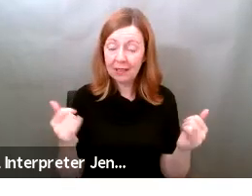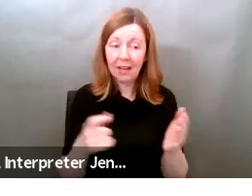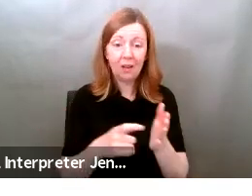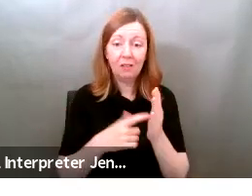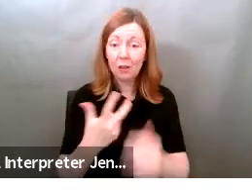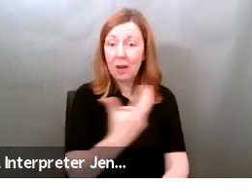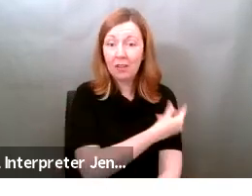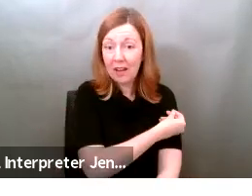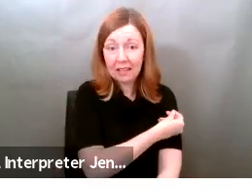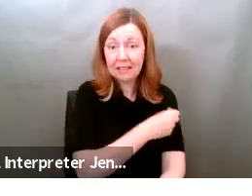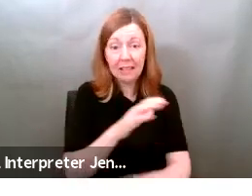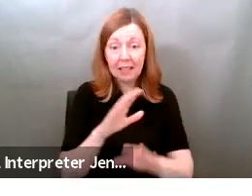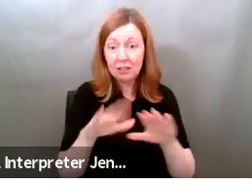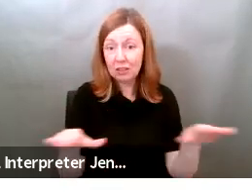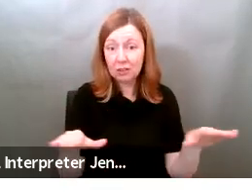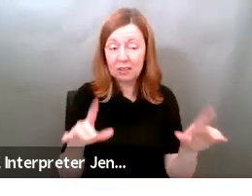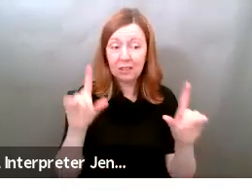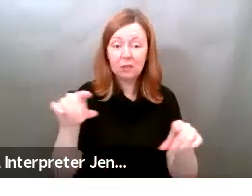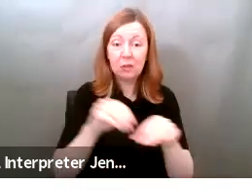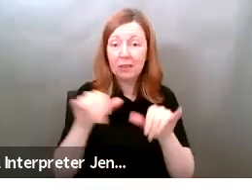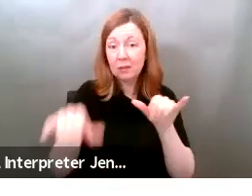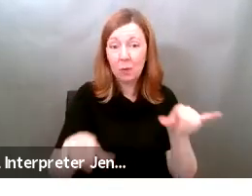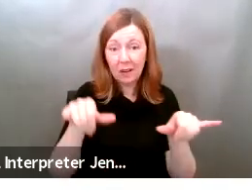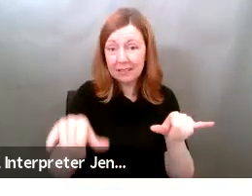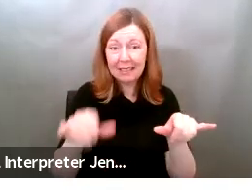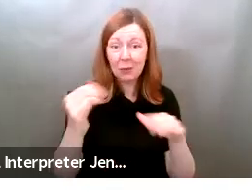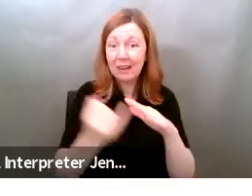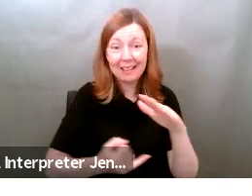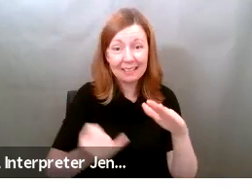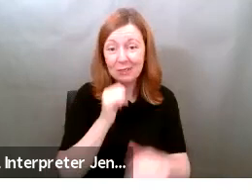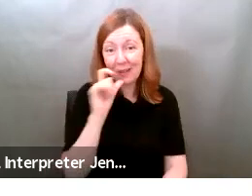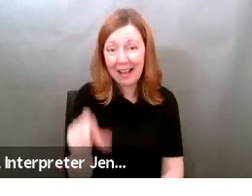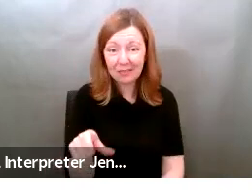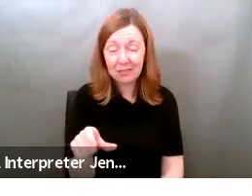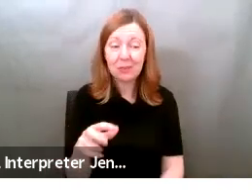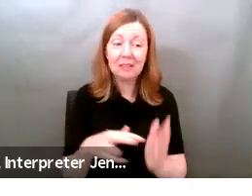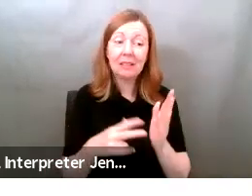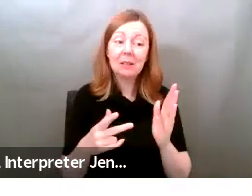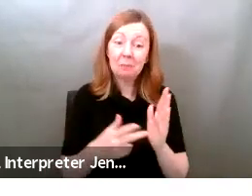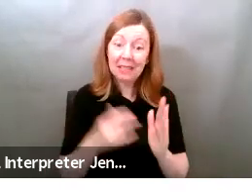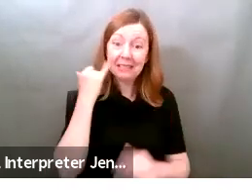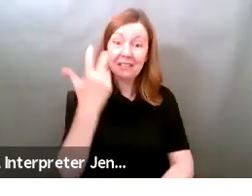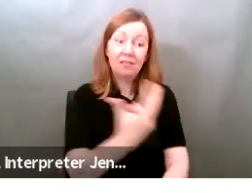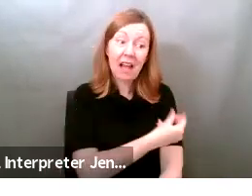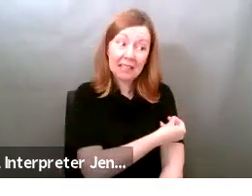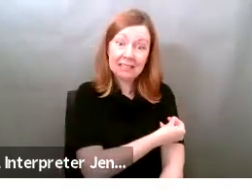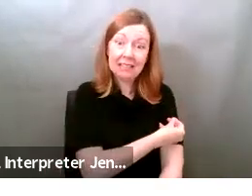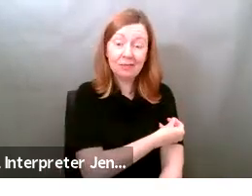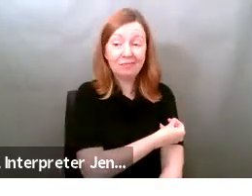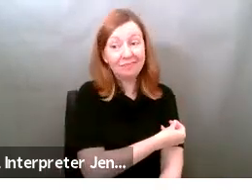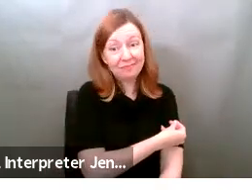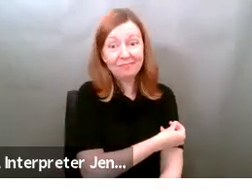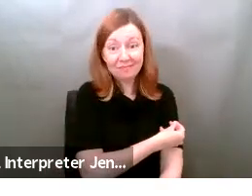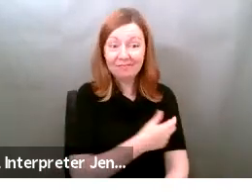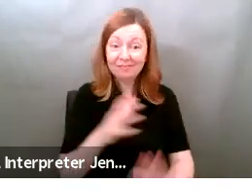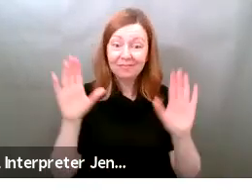a vaccinated child to go into quarantine or isolation. So right now, getting vaccinated is a great